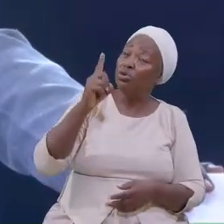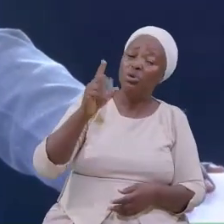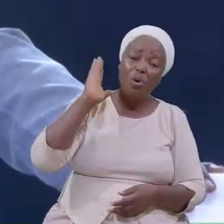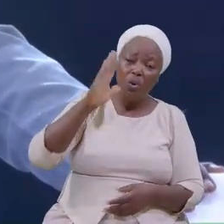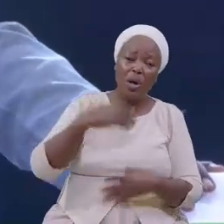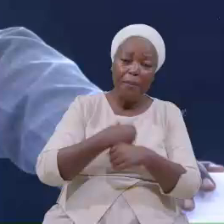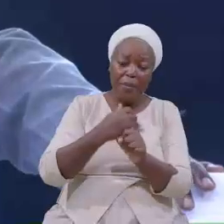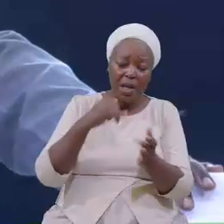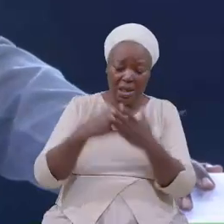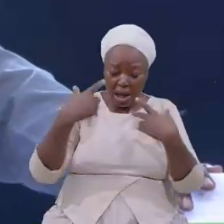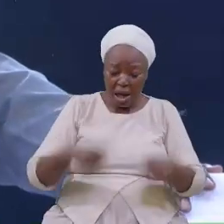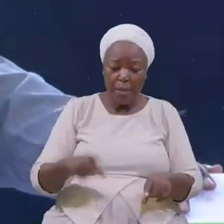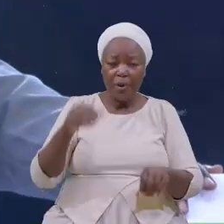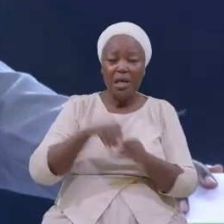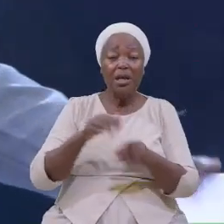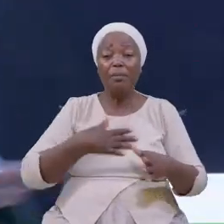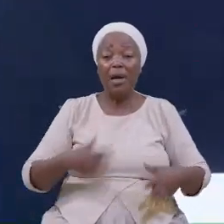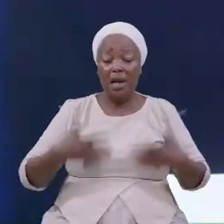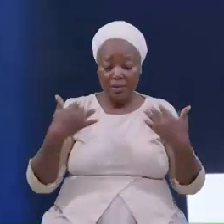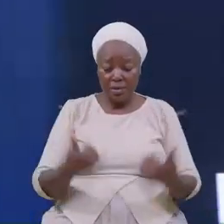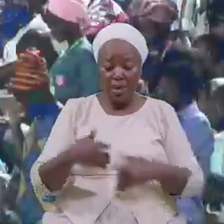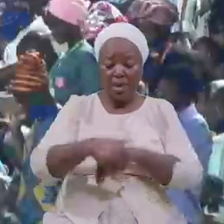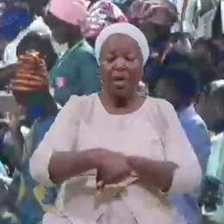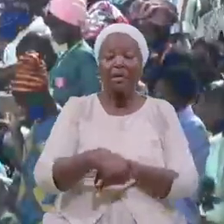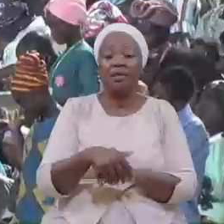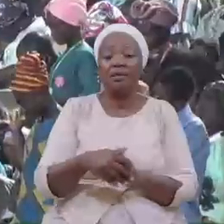it happen in my life.